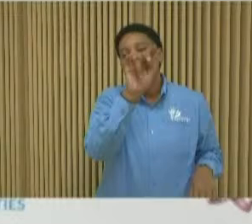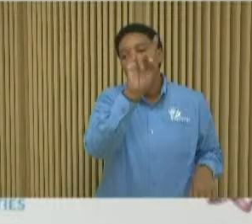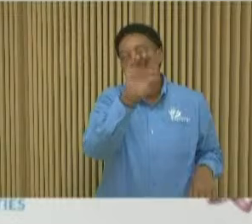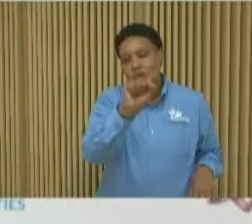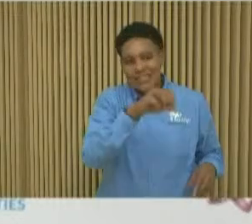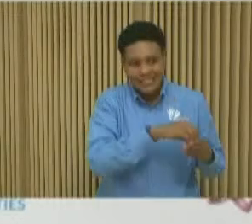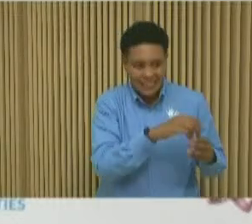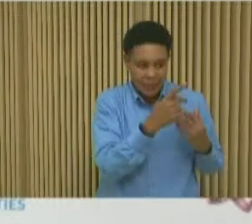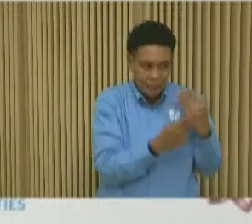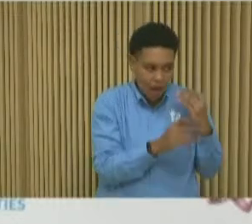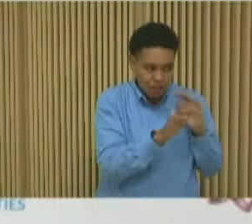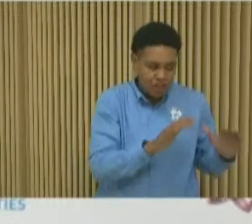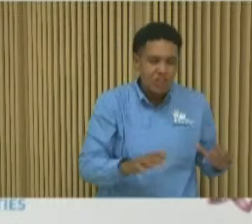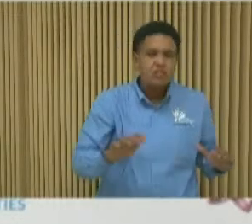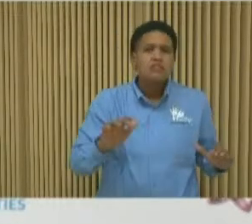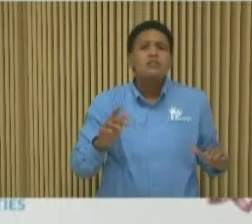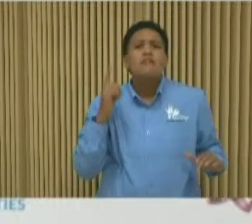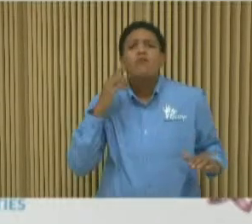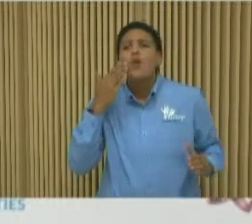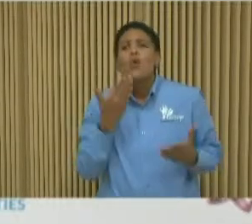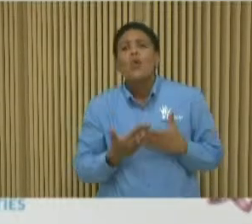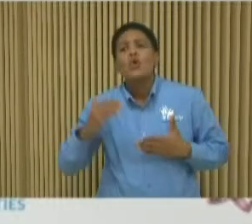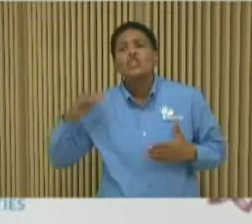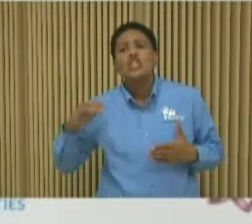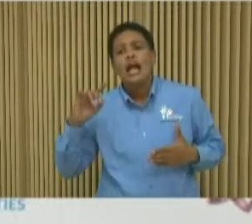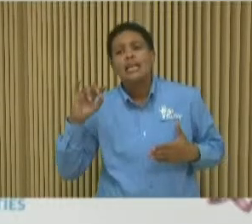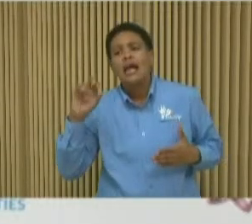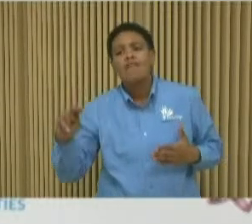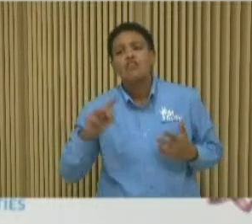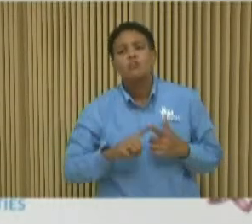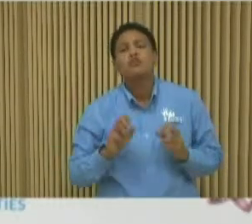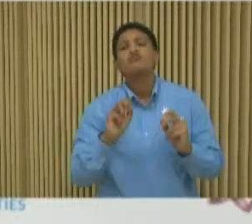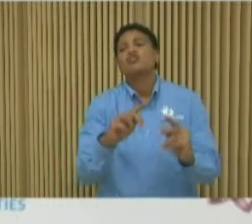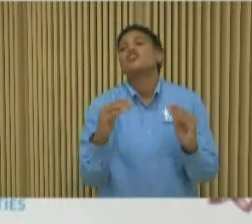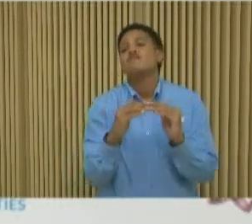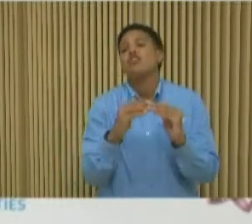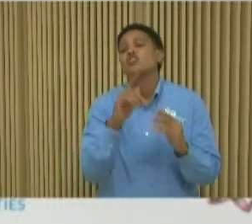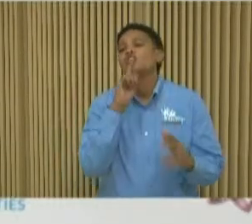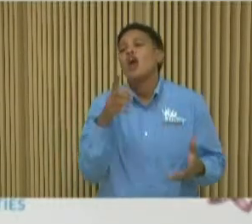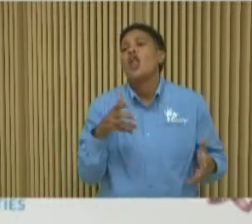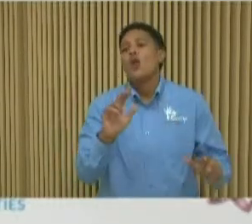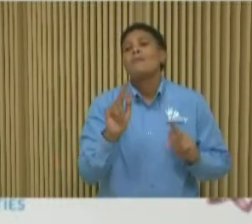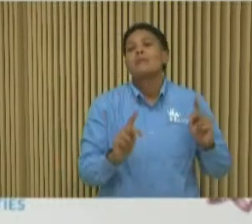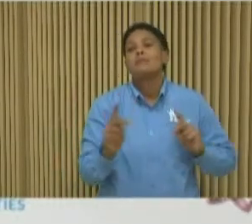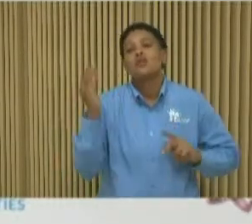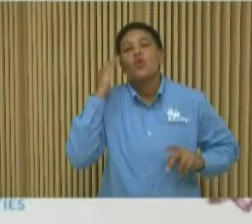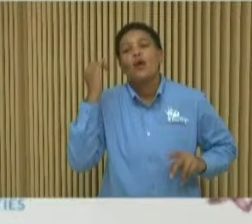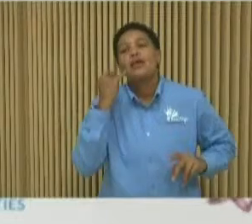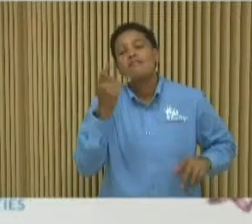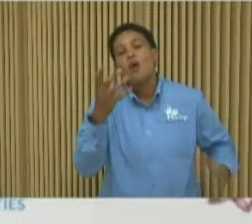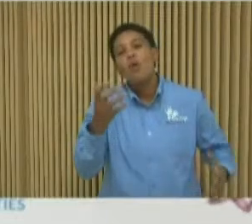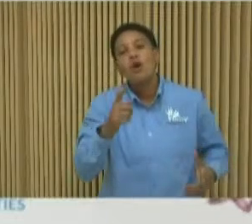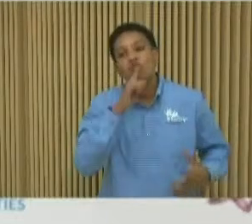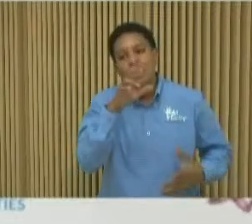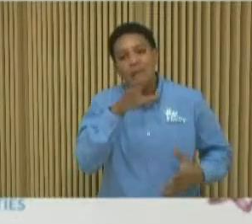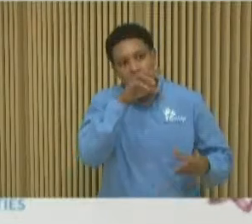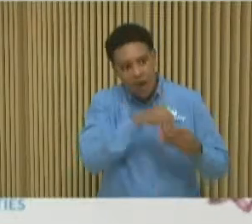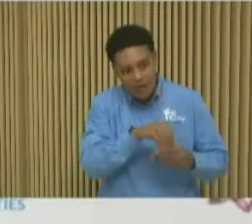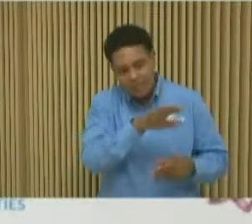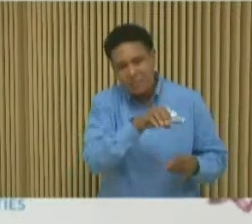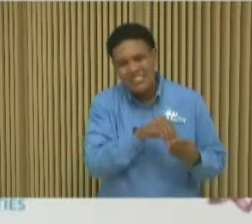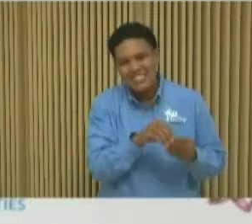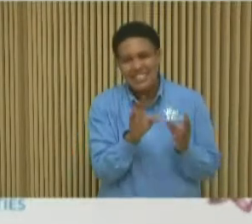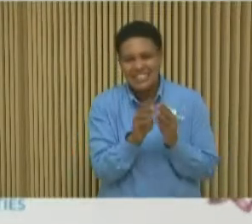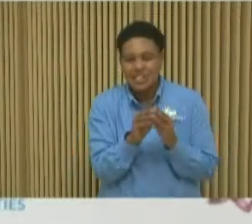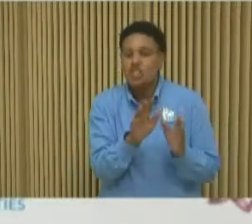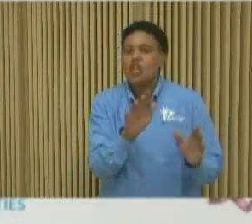the parishes for both child diversion and restorative justice to let people know if they would like to participate in a